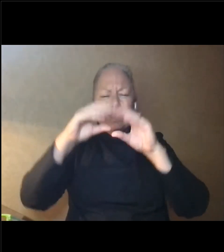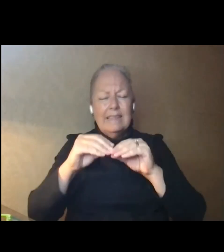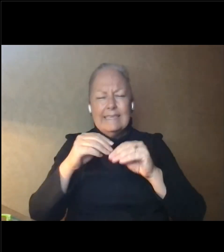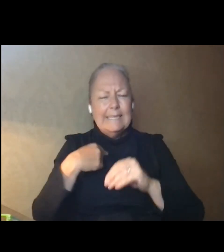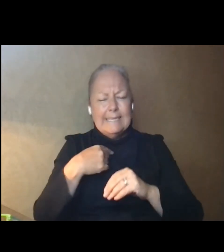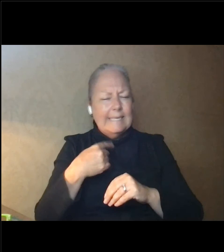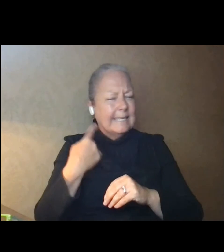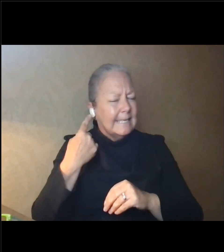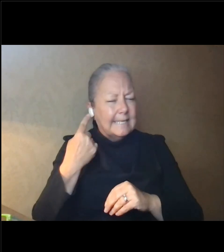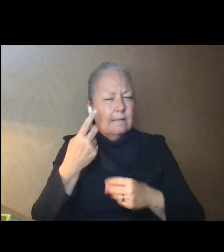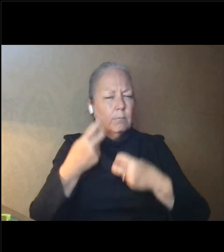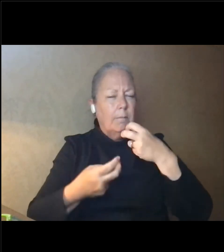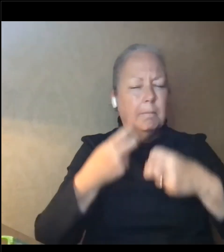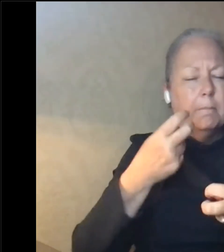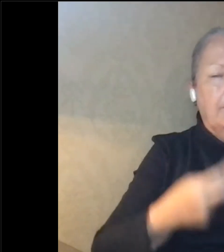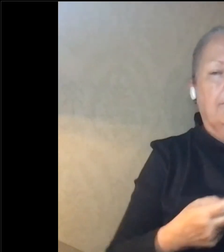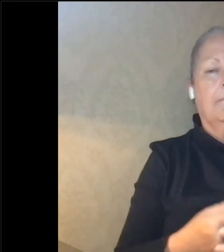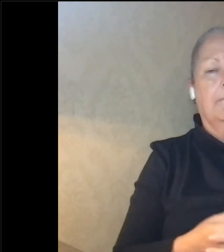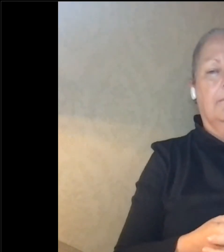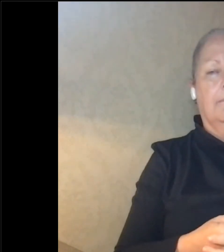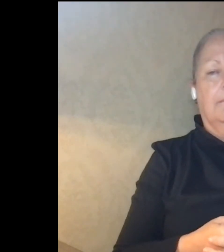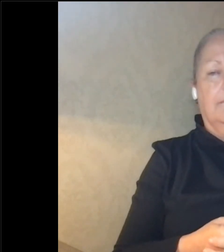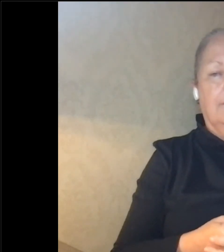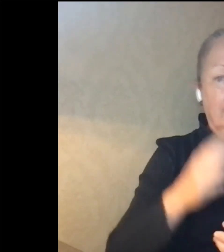you. Hello.